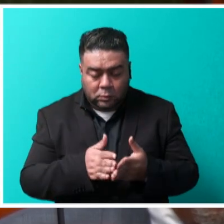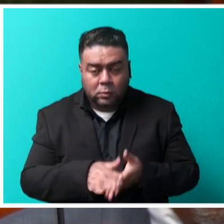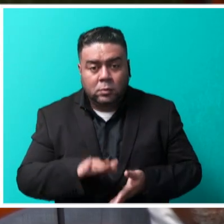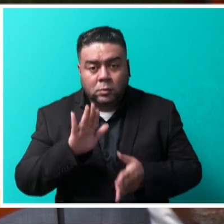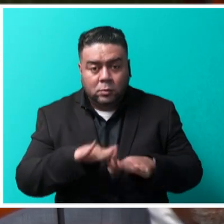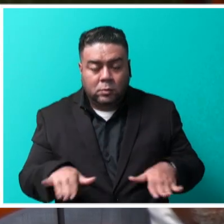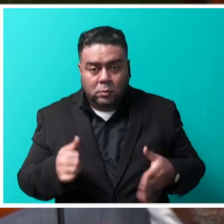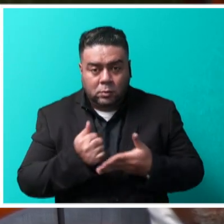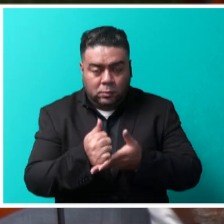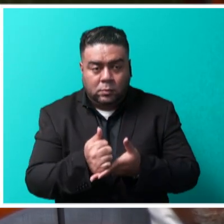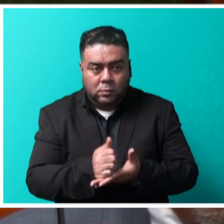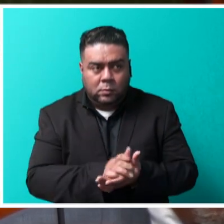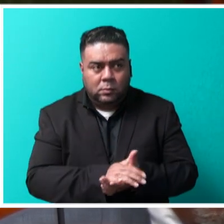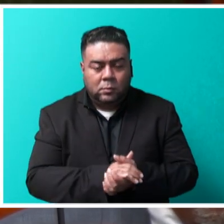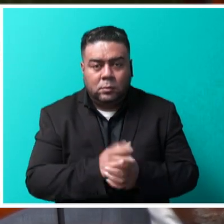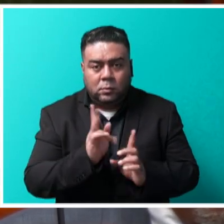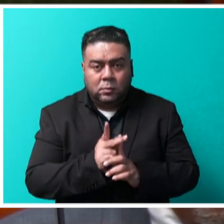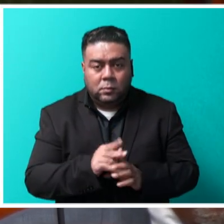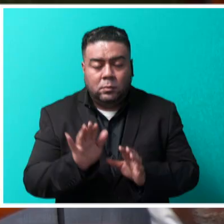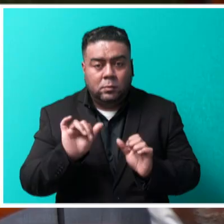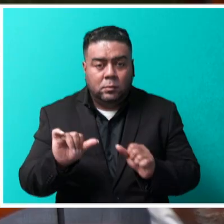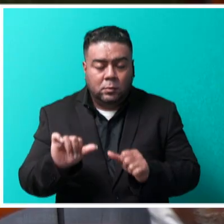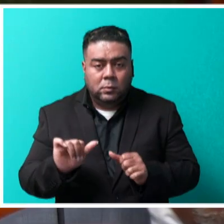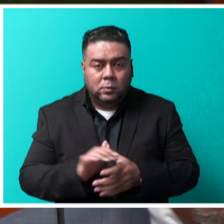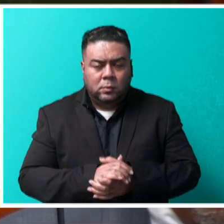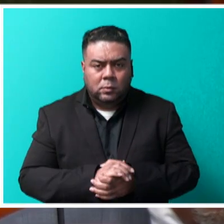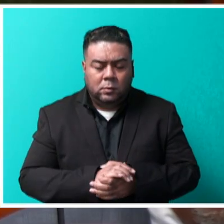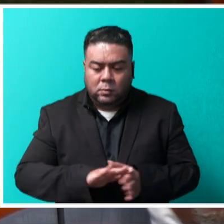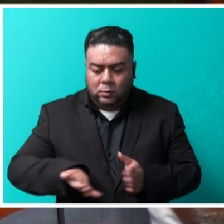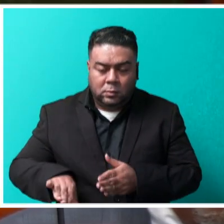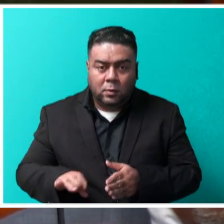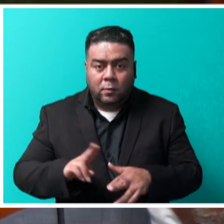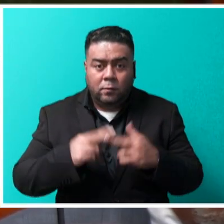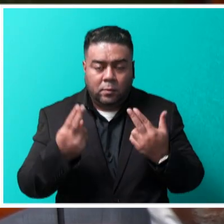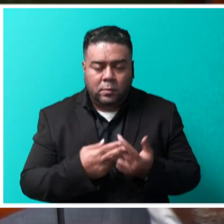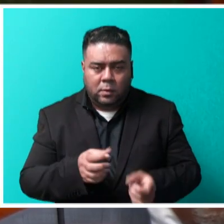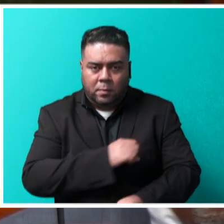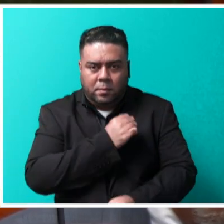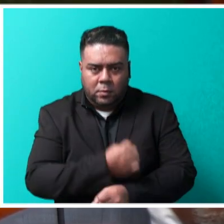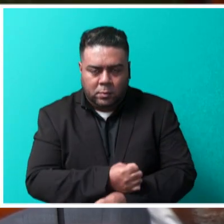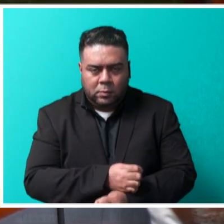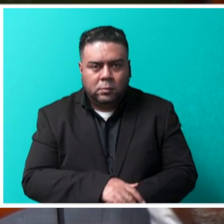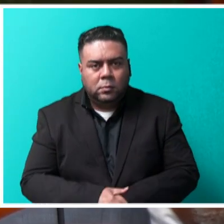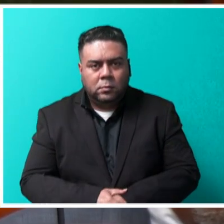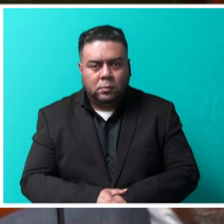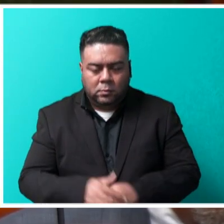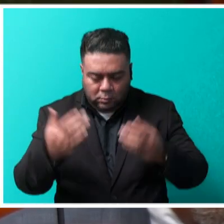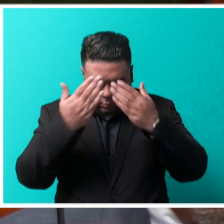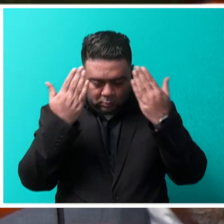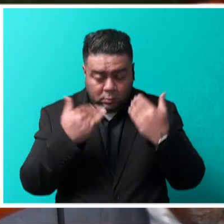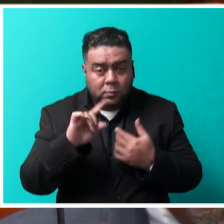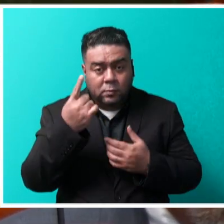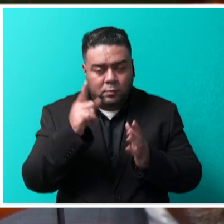child-centered interventions that prioritize prevention, rehabilitation, and family empowerment. Mr. Speaker, for the